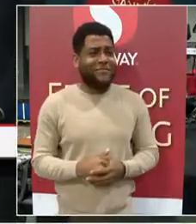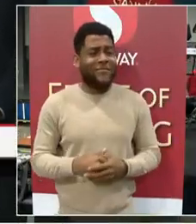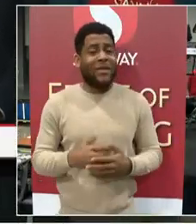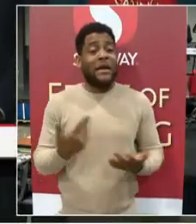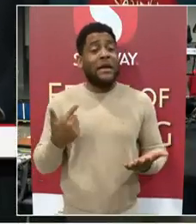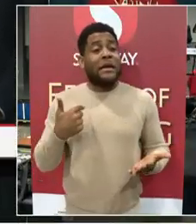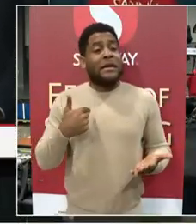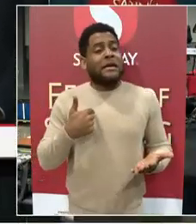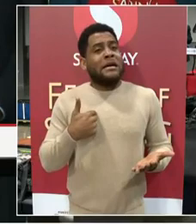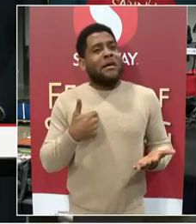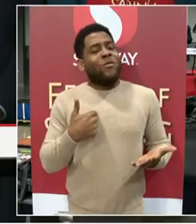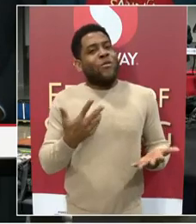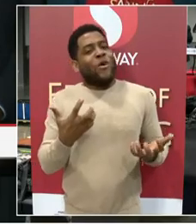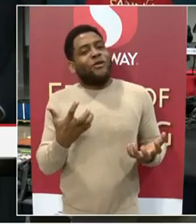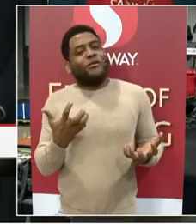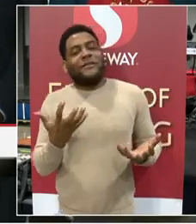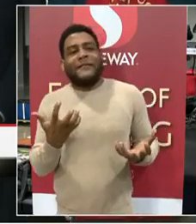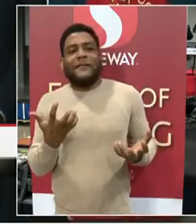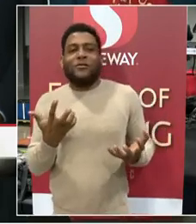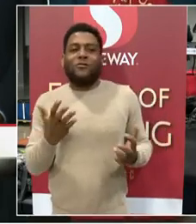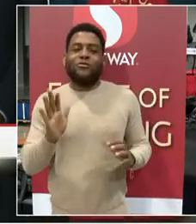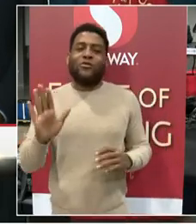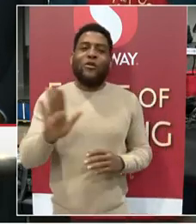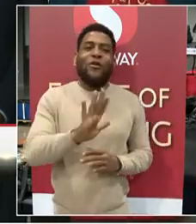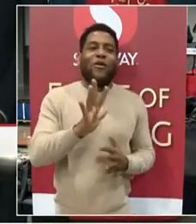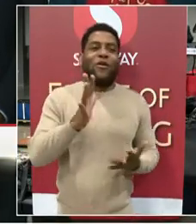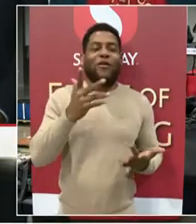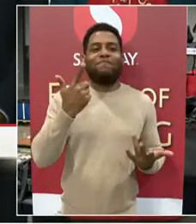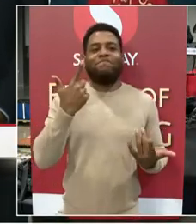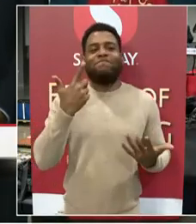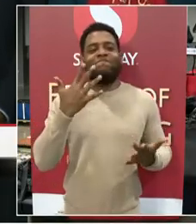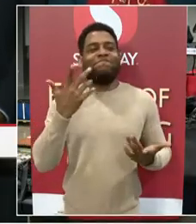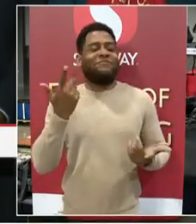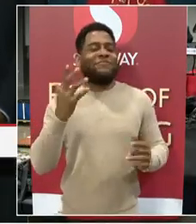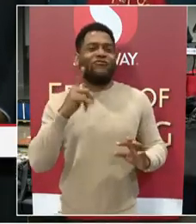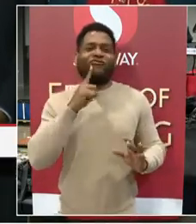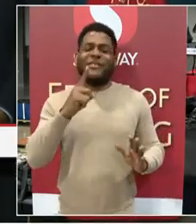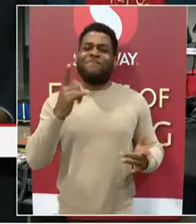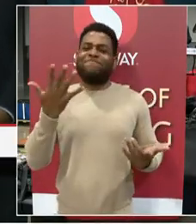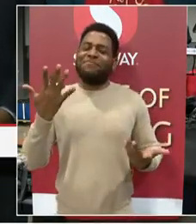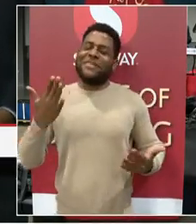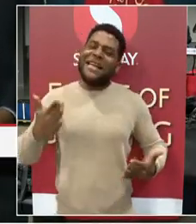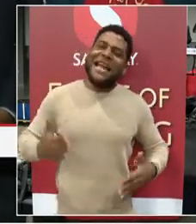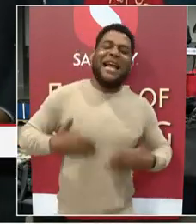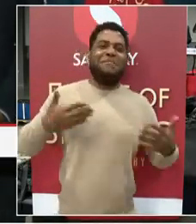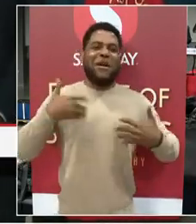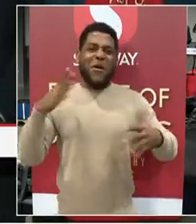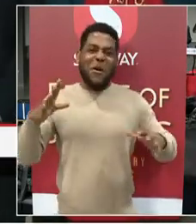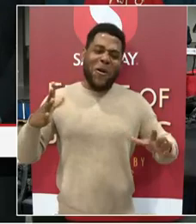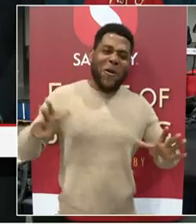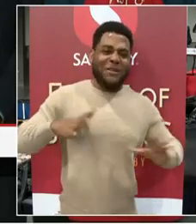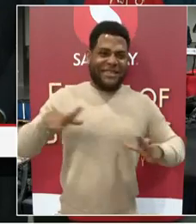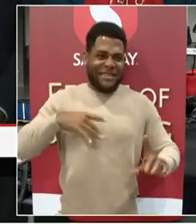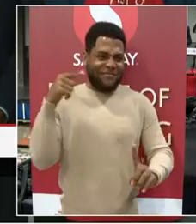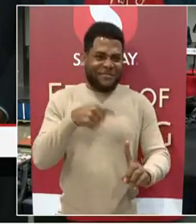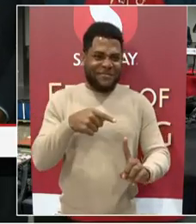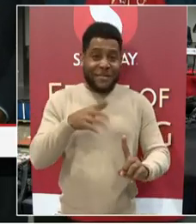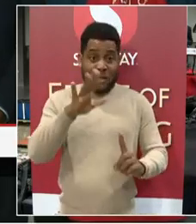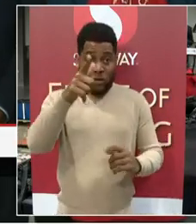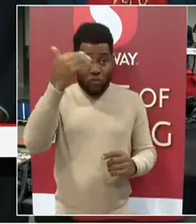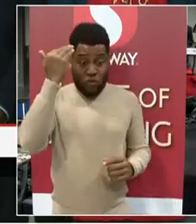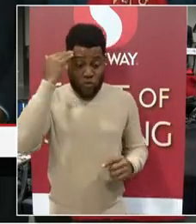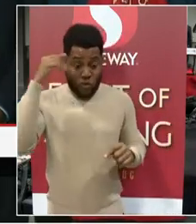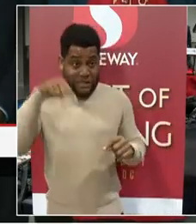a very, very happy holiday. You know, the season is very important to us, and it's